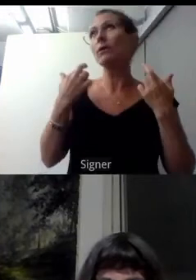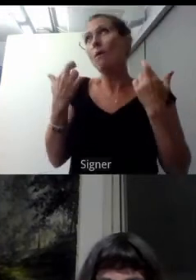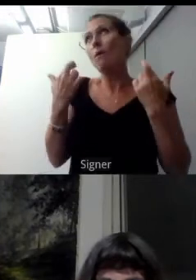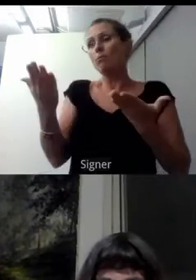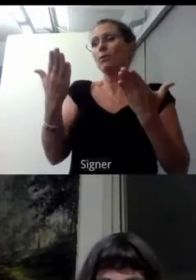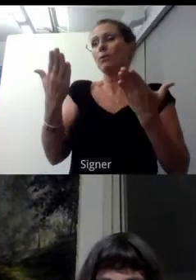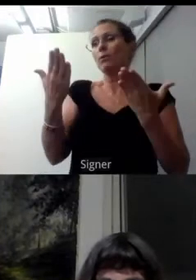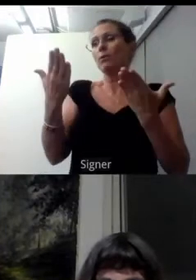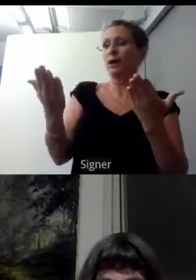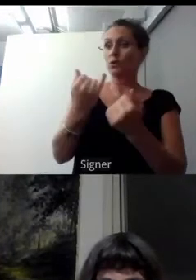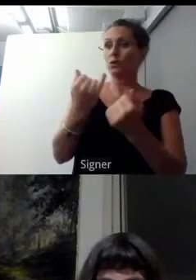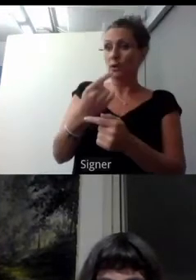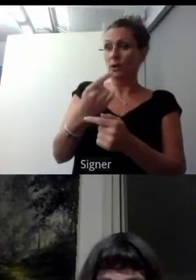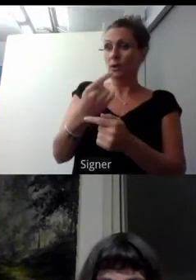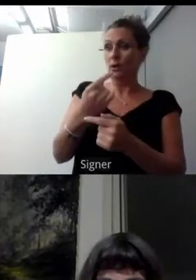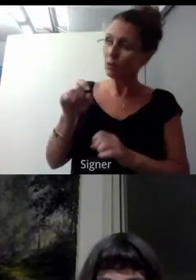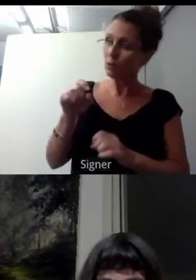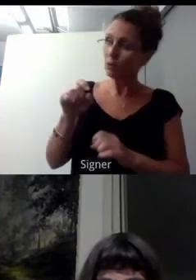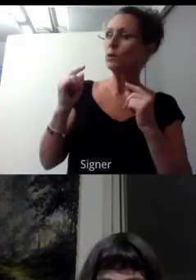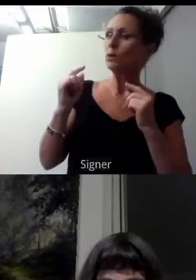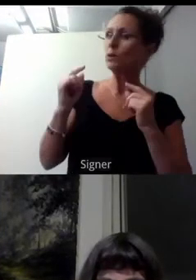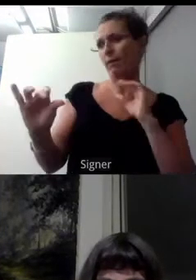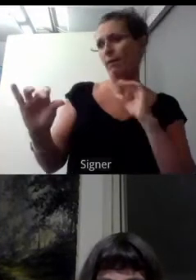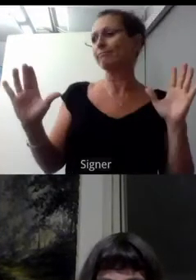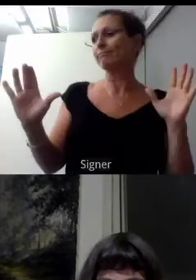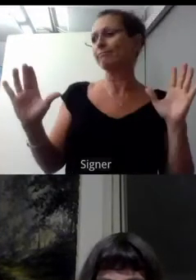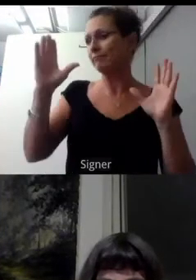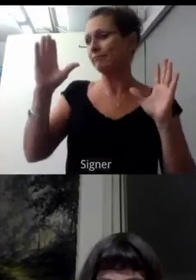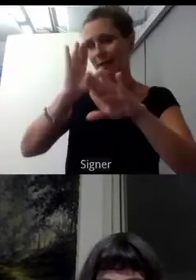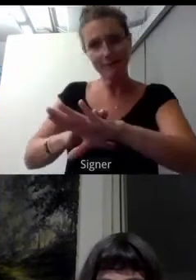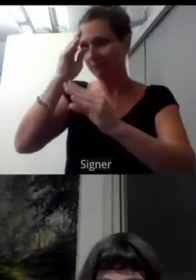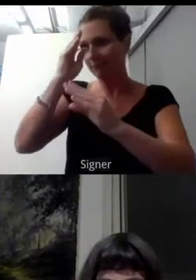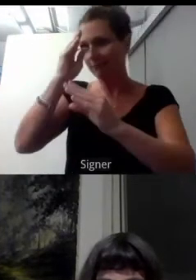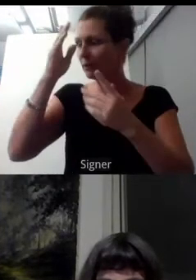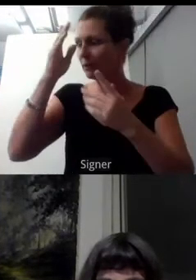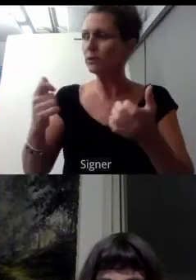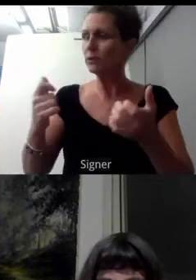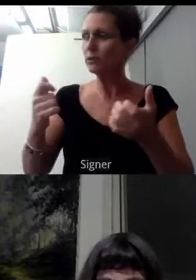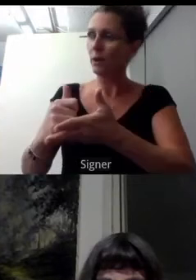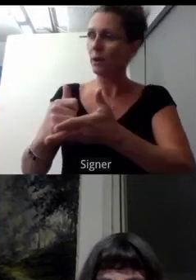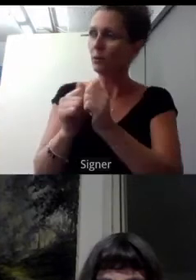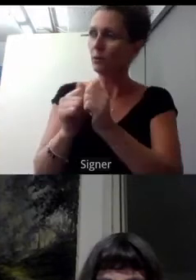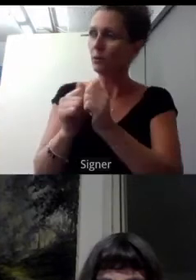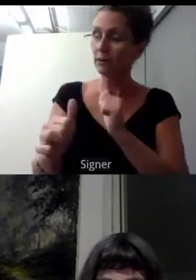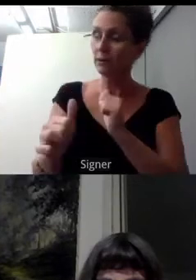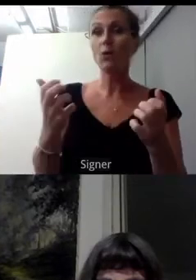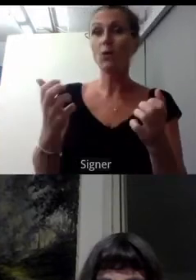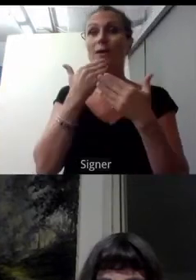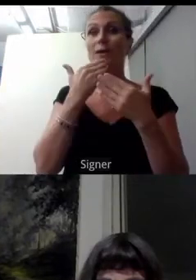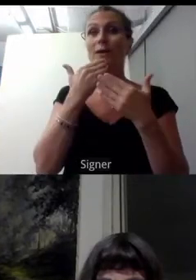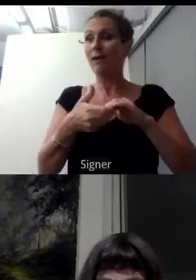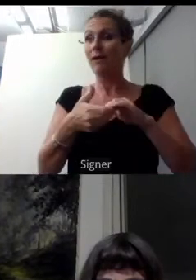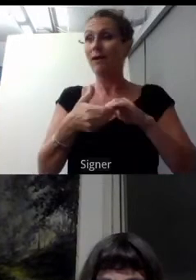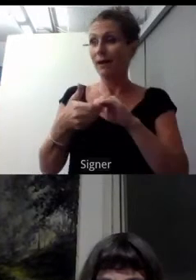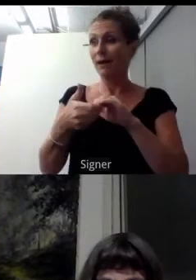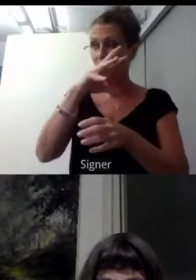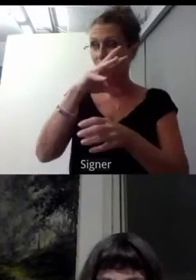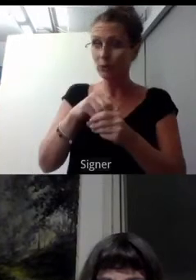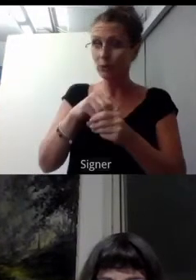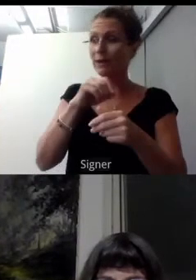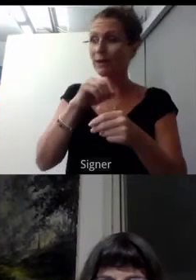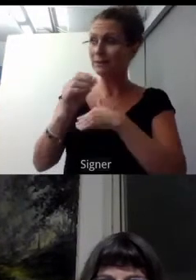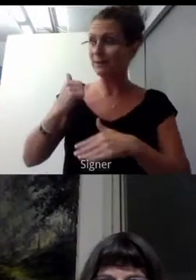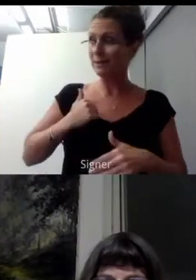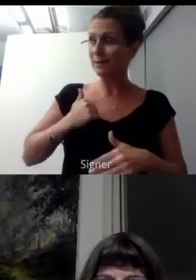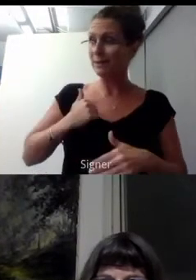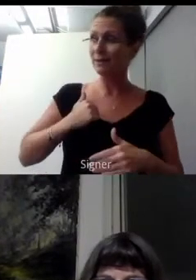of our speakers. I want to thank the Alliance for an Inclusive and Accessible Canada for entrusting me with the